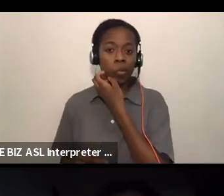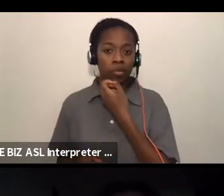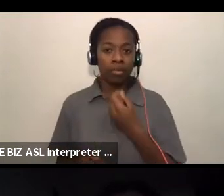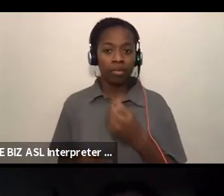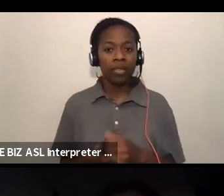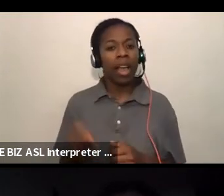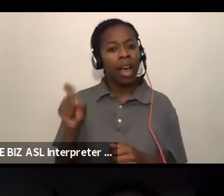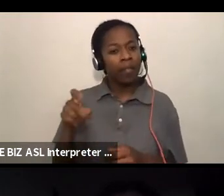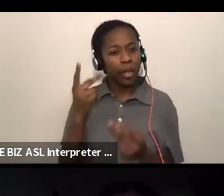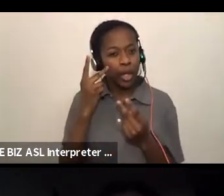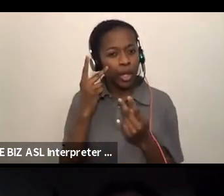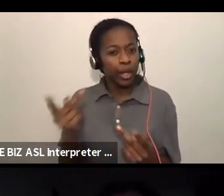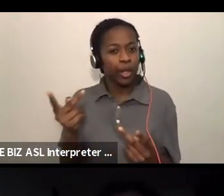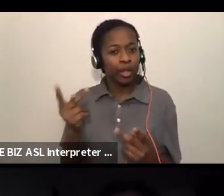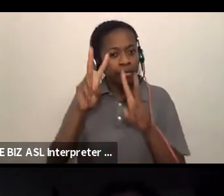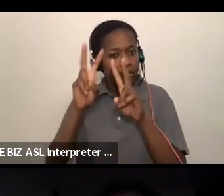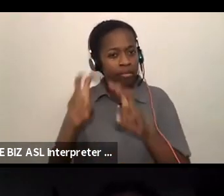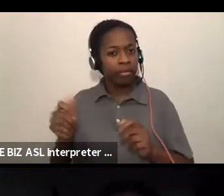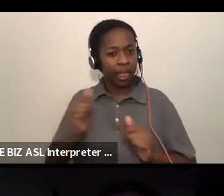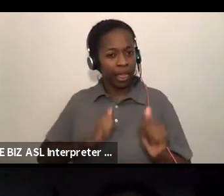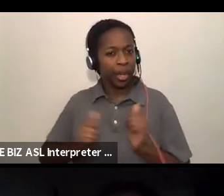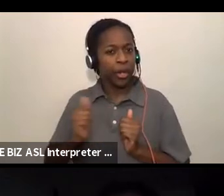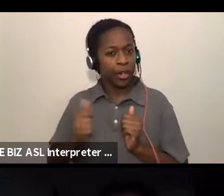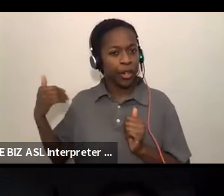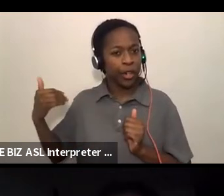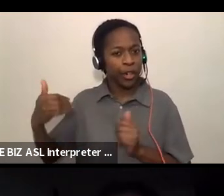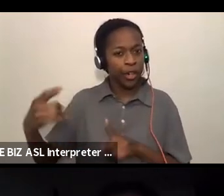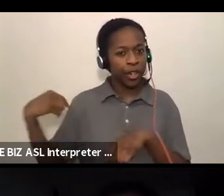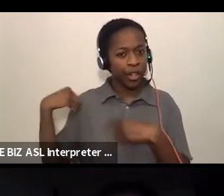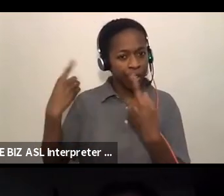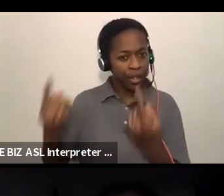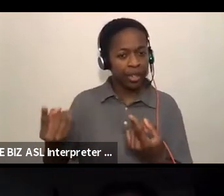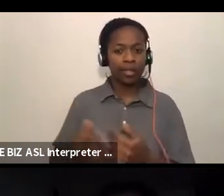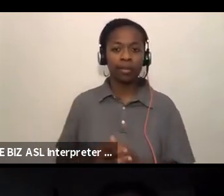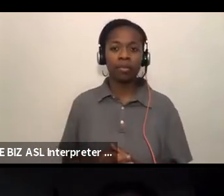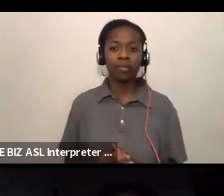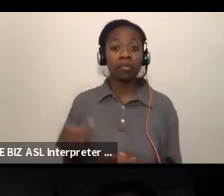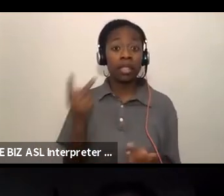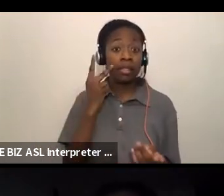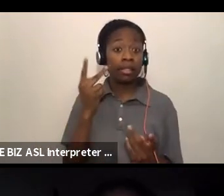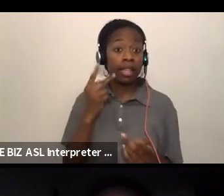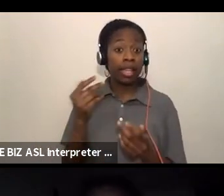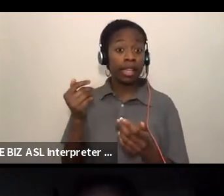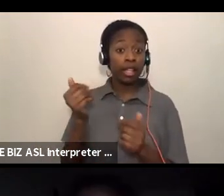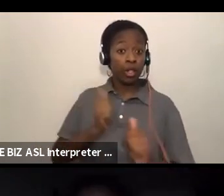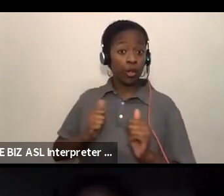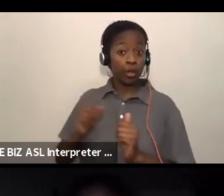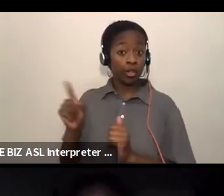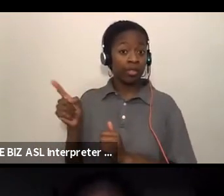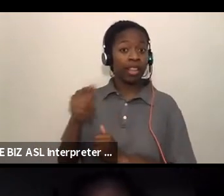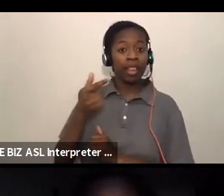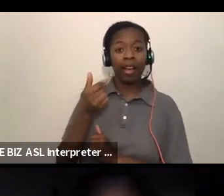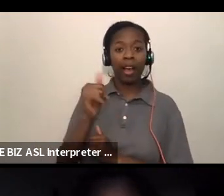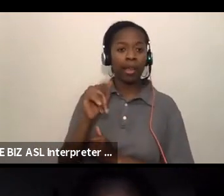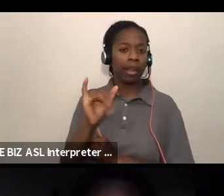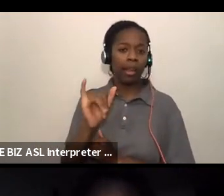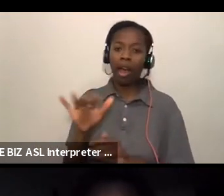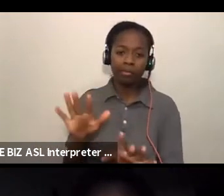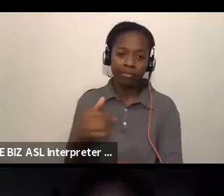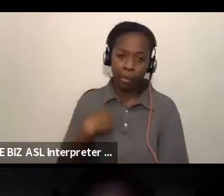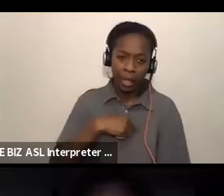right? Mm-hmm. We go to see a show at the Guthrie, we're like, oh, first of all, that's a joke. We don't go see a show